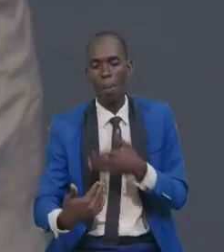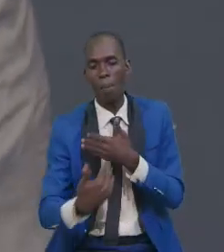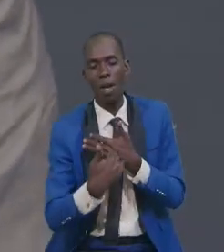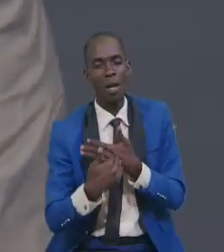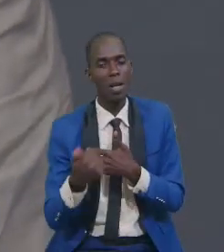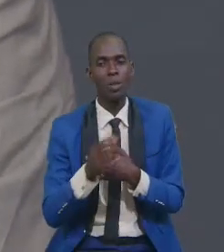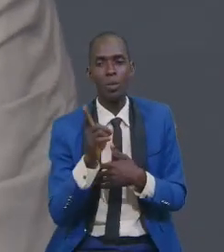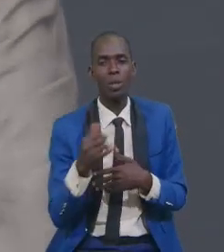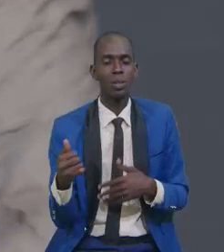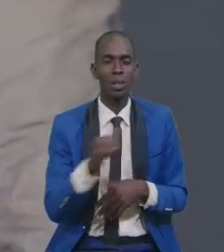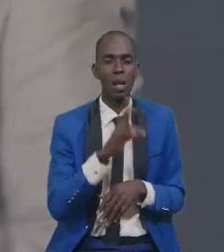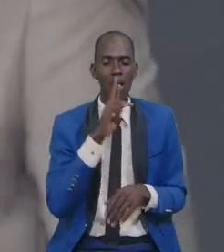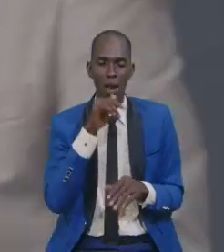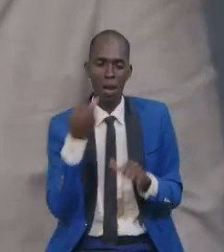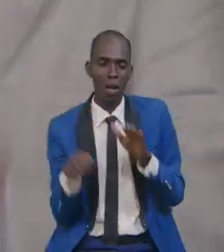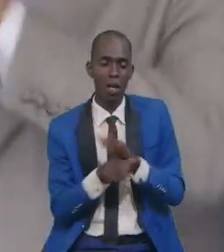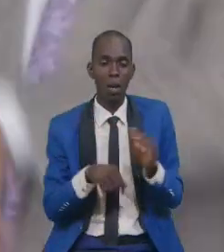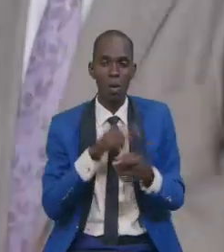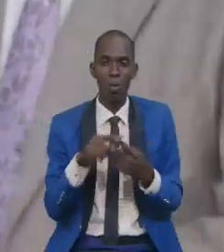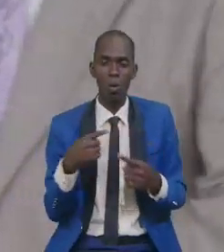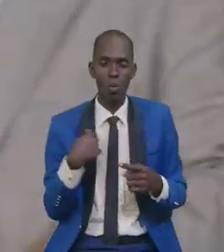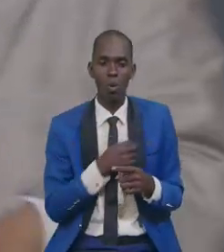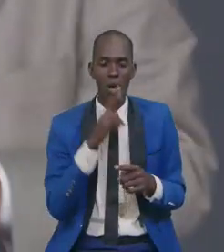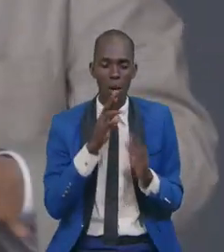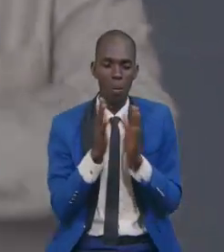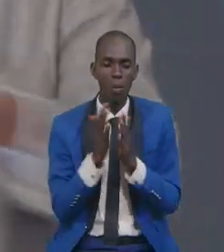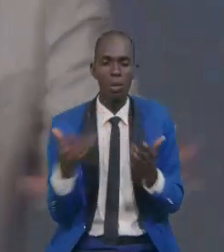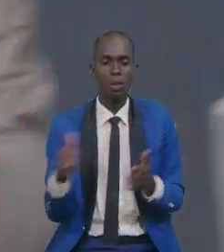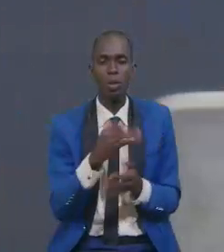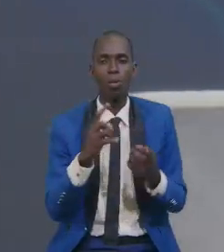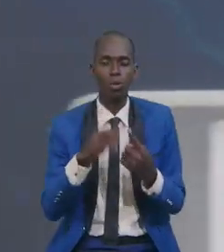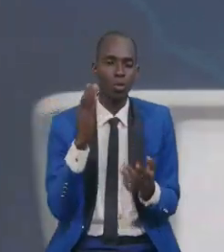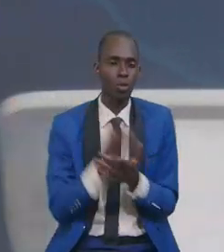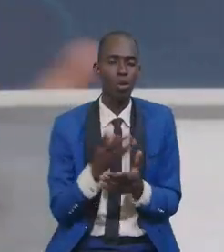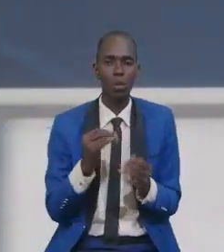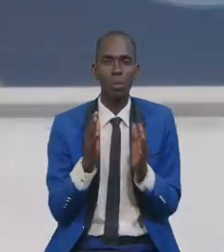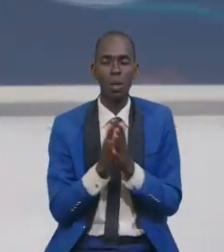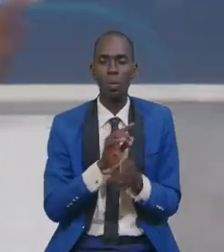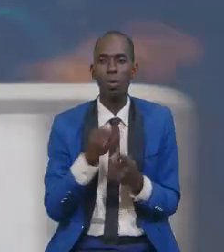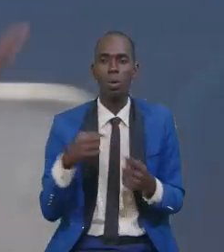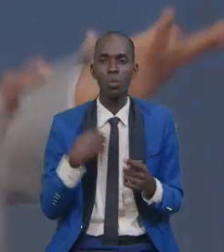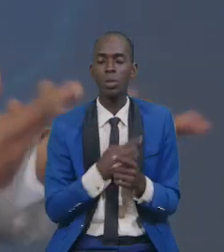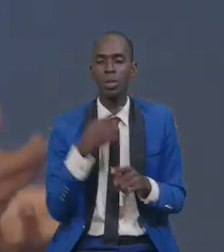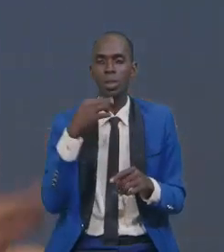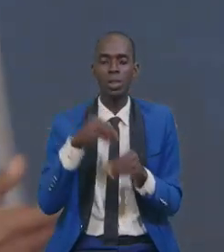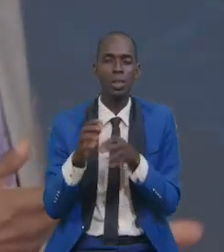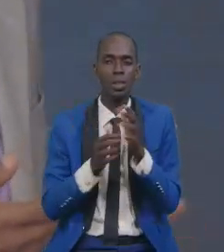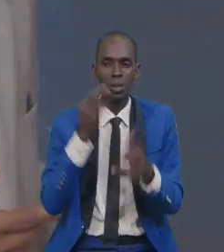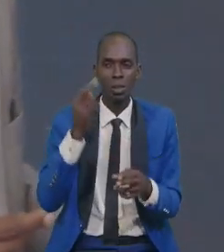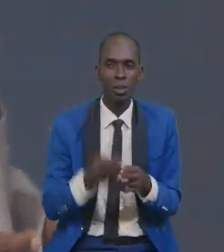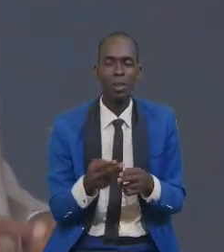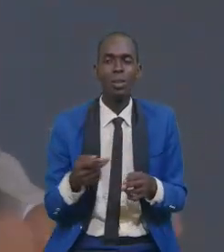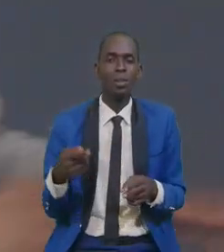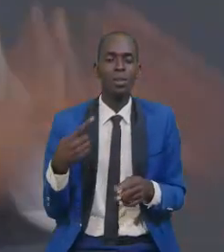And when we're praying, they want to stop the prayer. And when we say in Jesus' name, they have reconditioned the